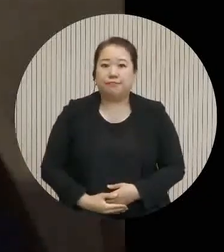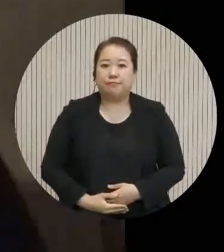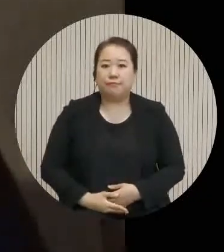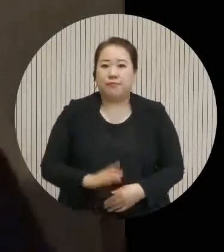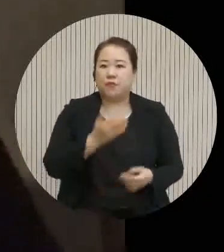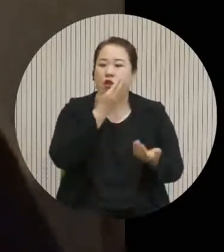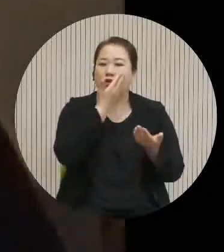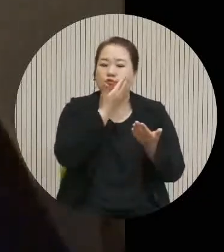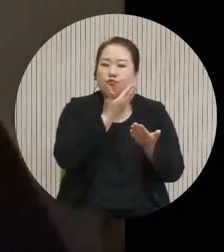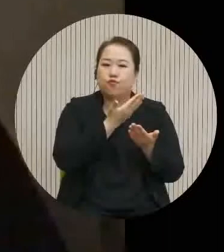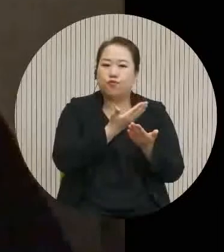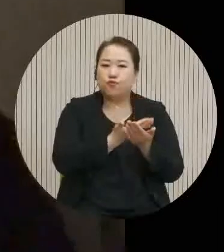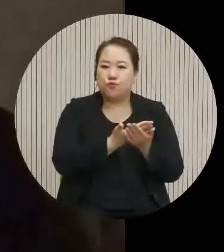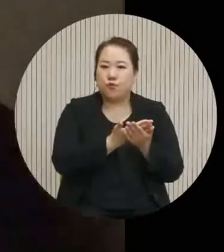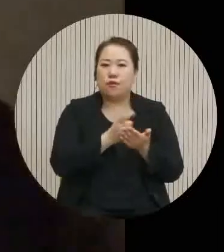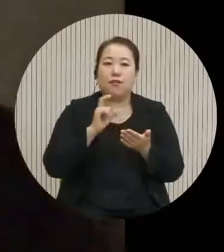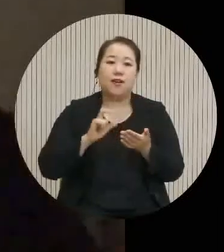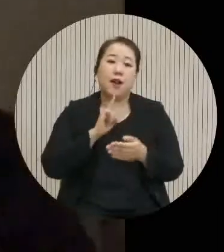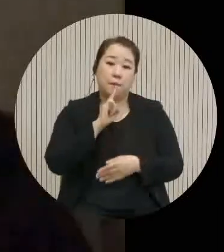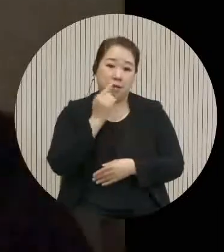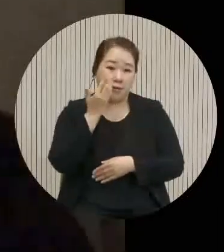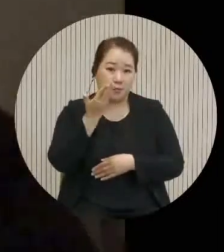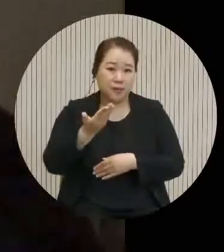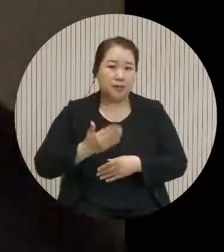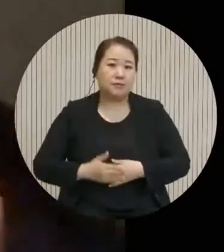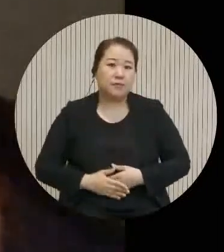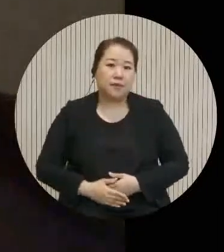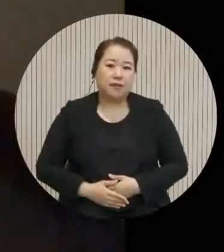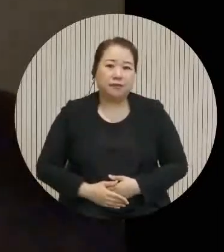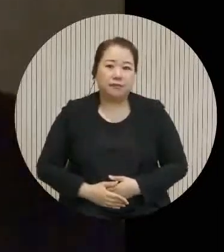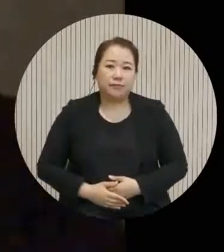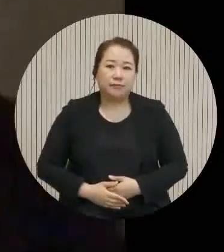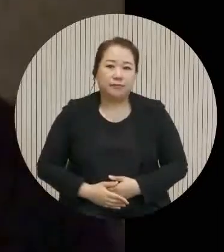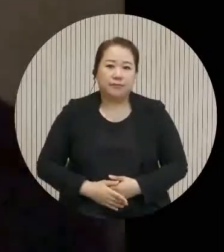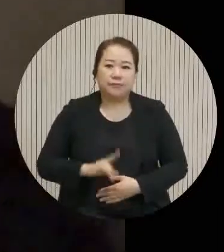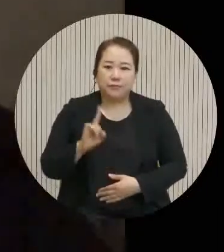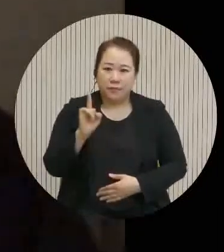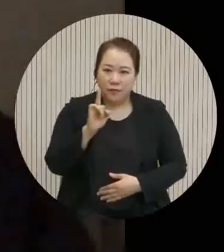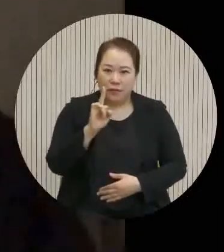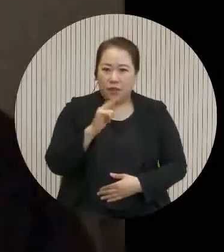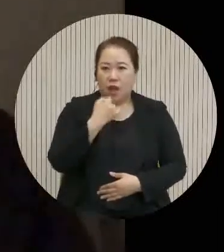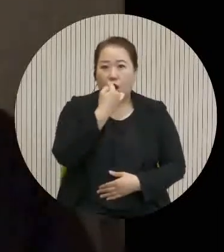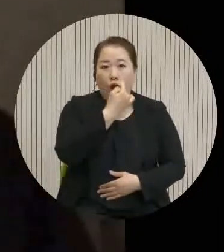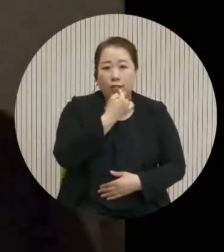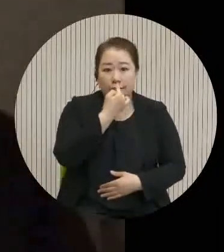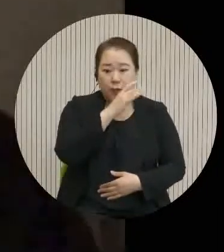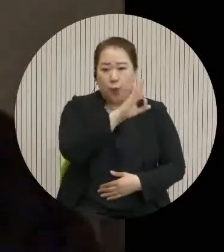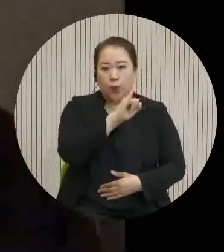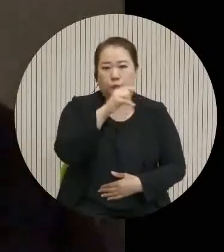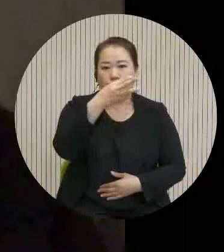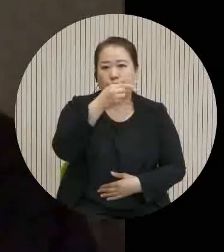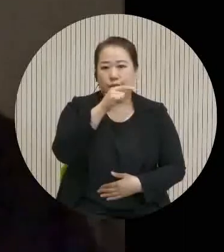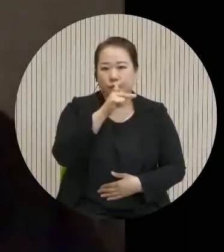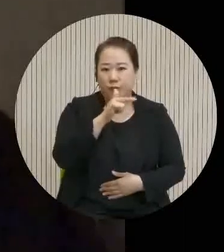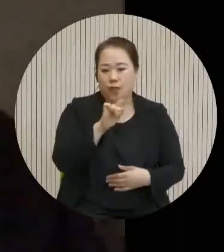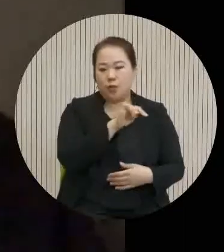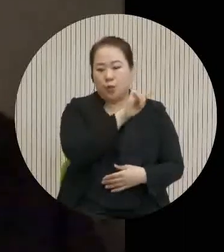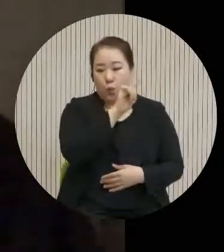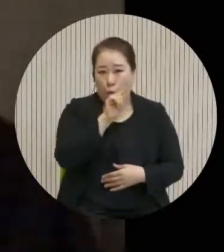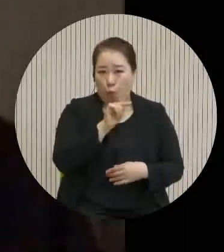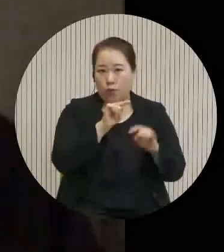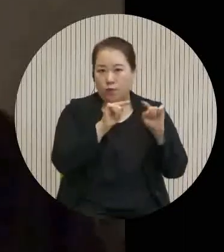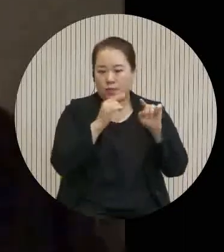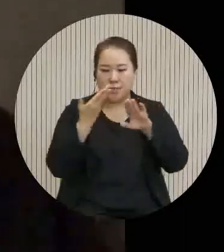others. If we find a result that is different from the original result, but it shows